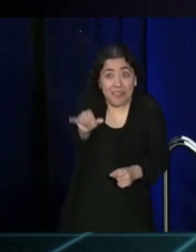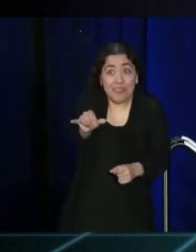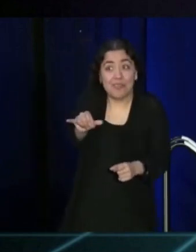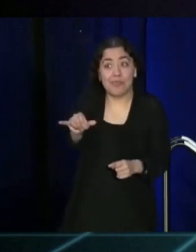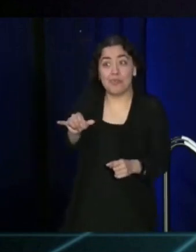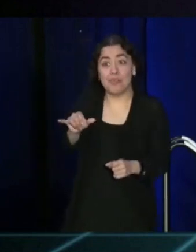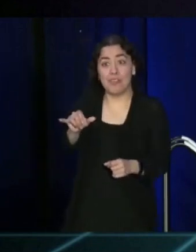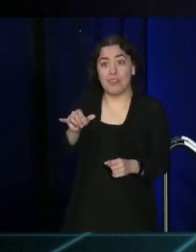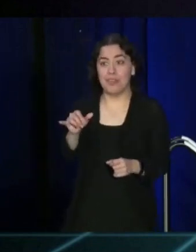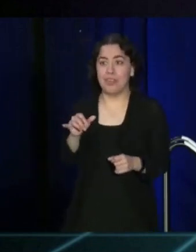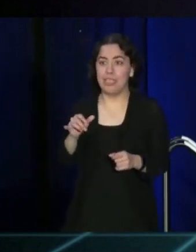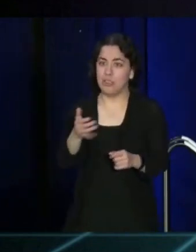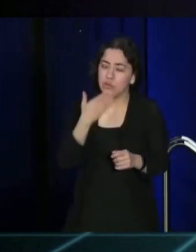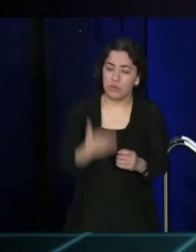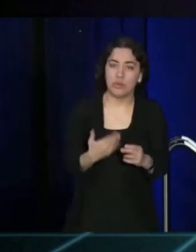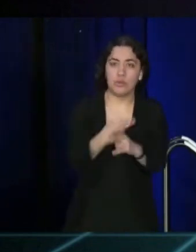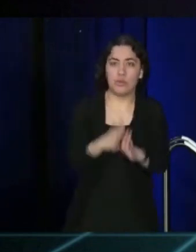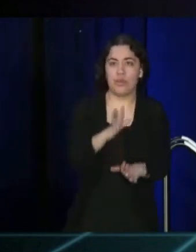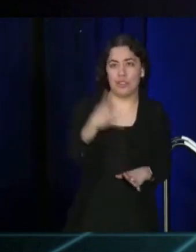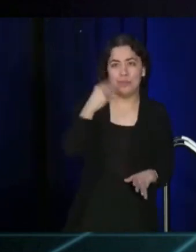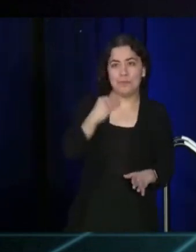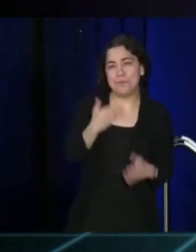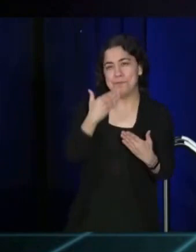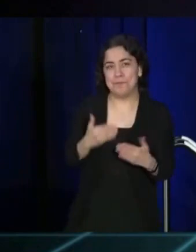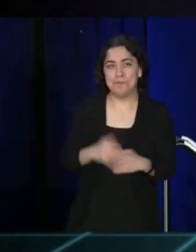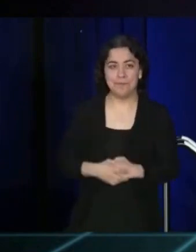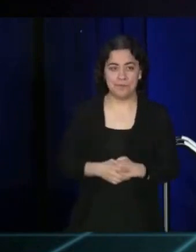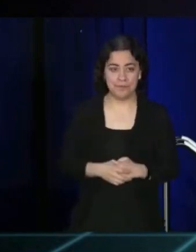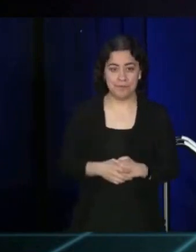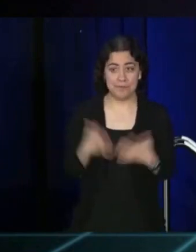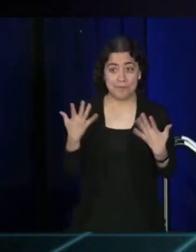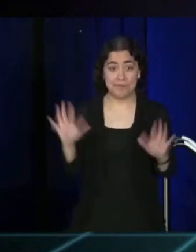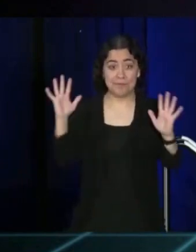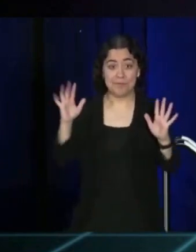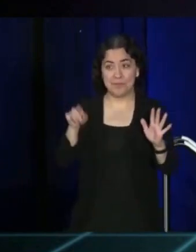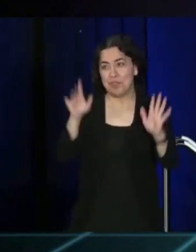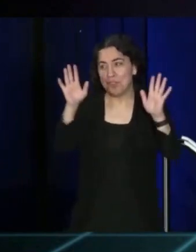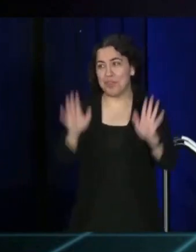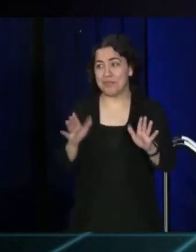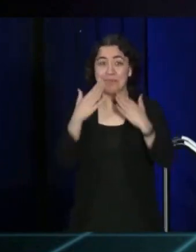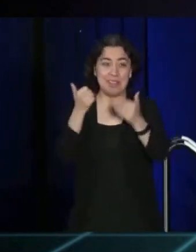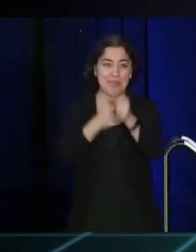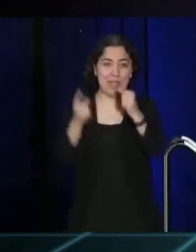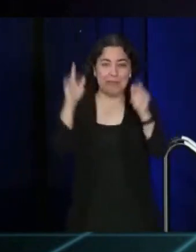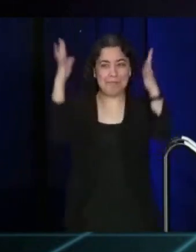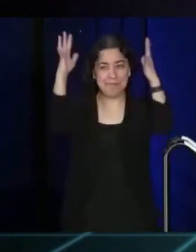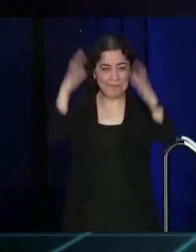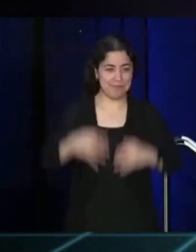defines a really good experience to me. That's it. You're great. Thanks, everybody.